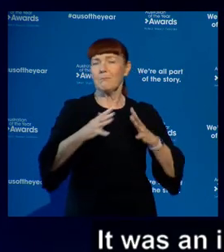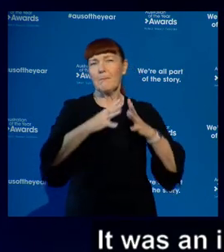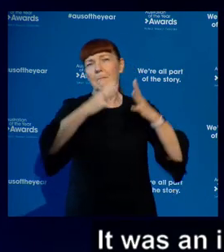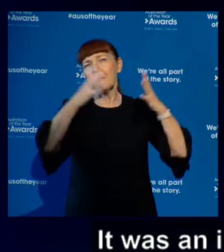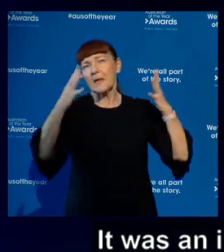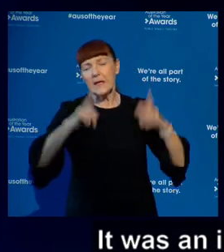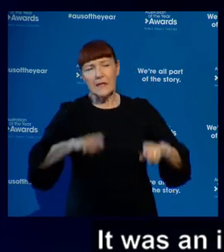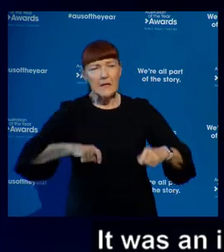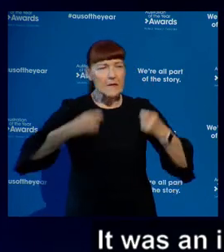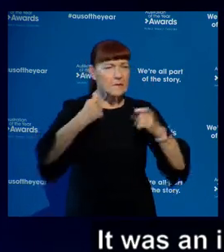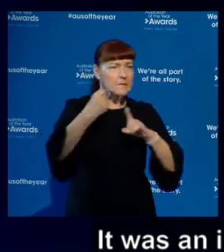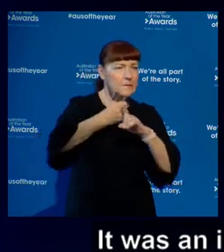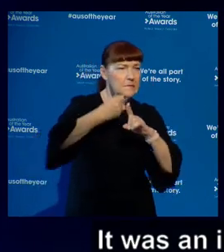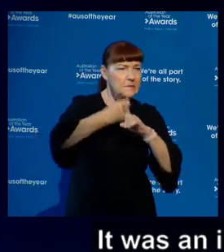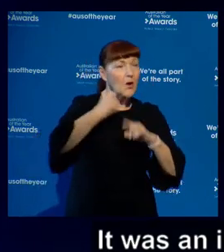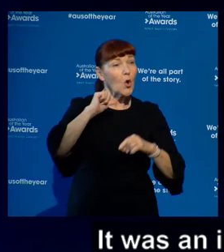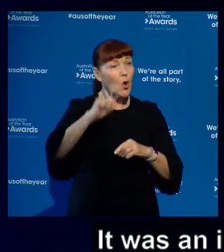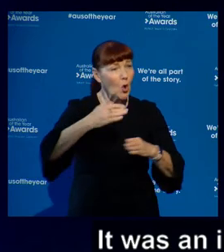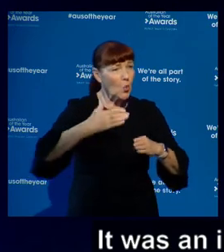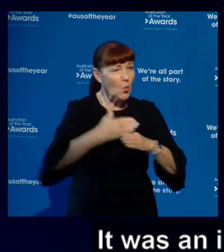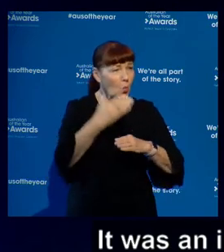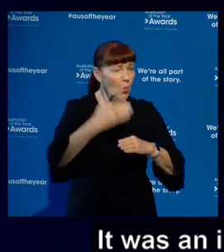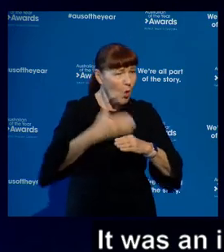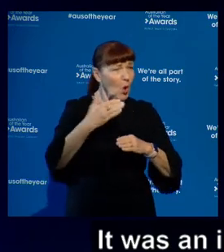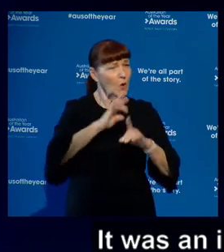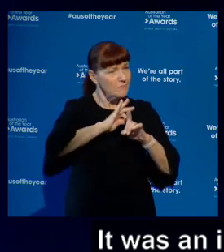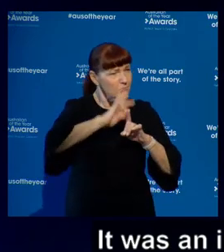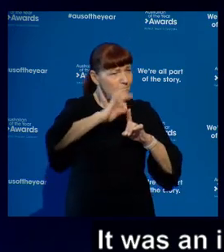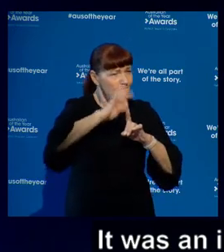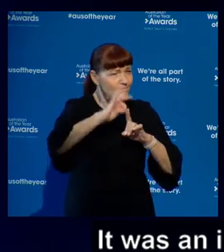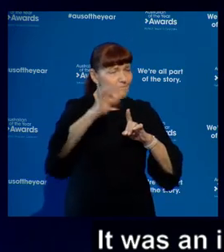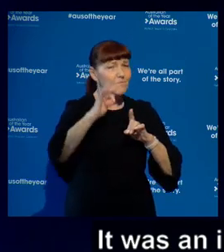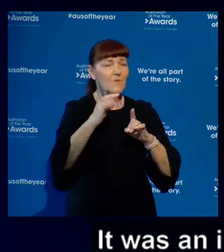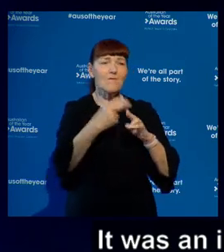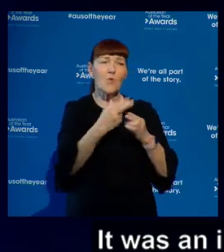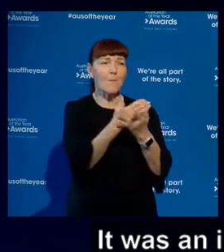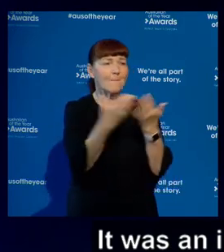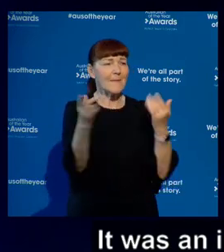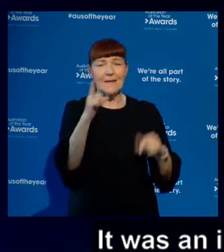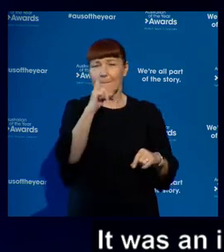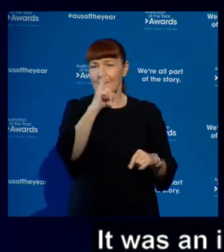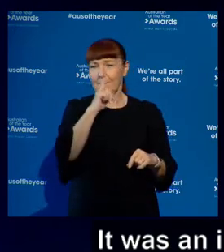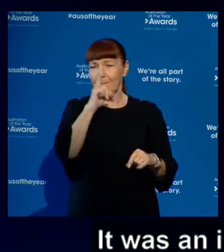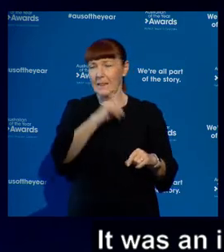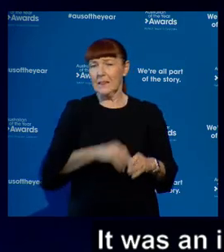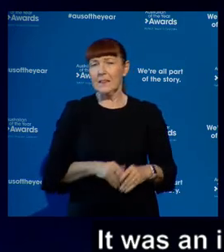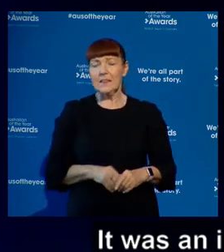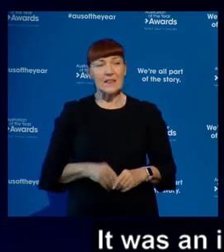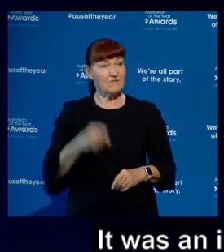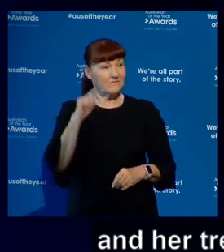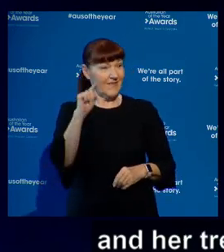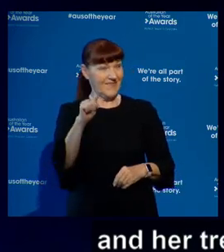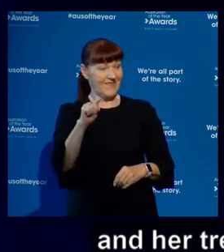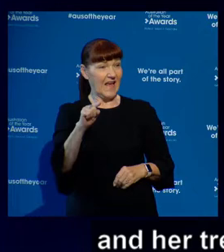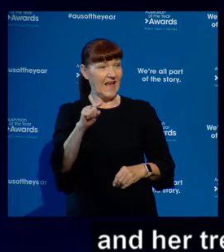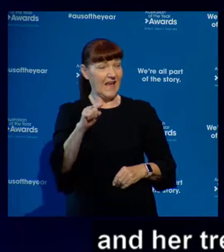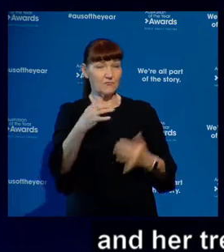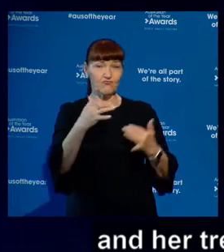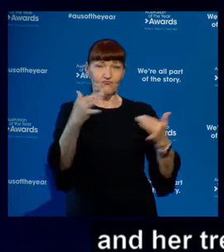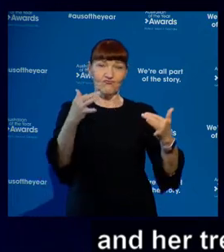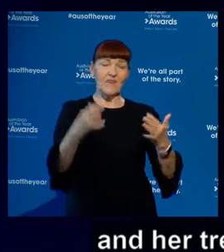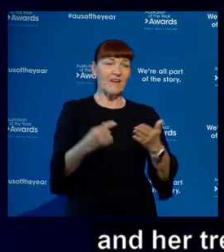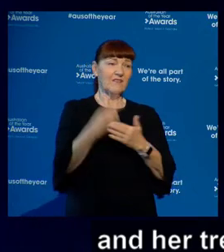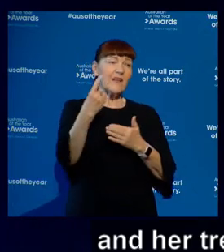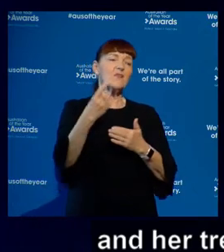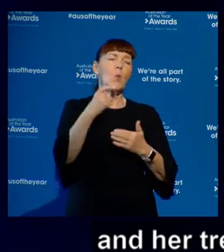contribution. Her efforts paved the way for so many, and what was clear from that event is that there were